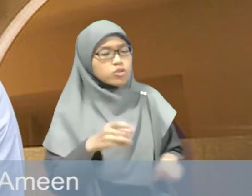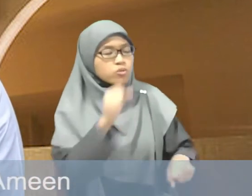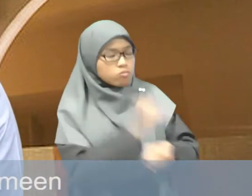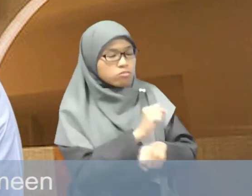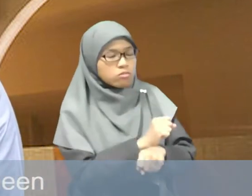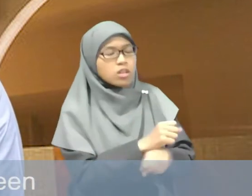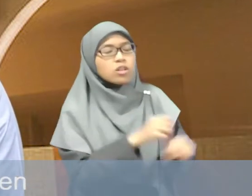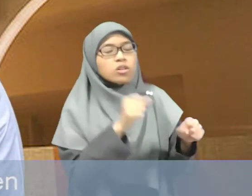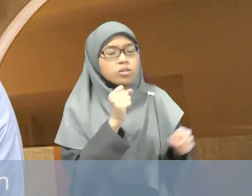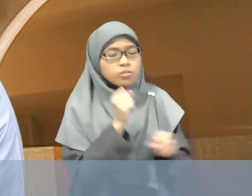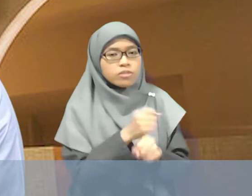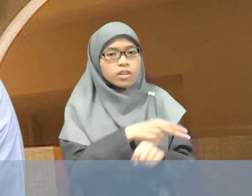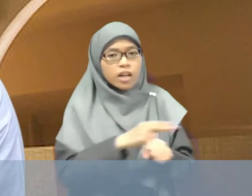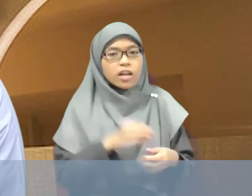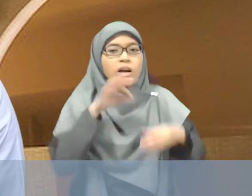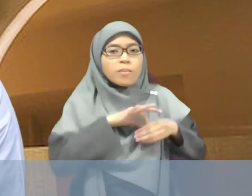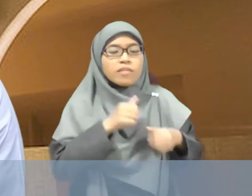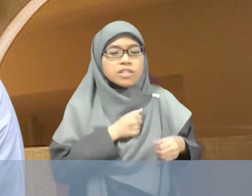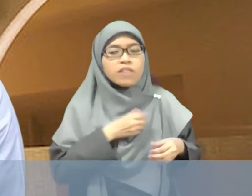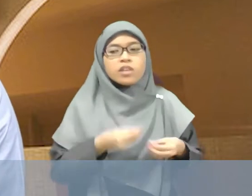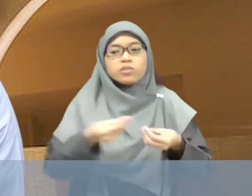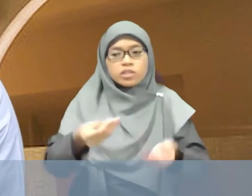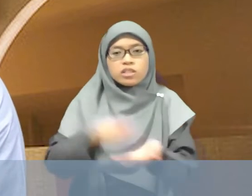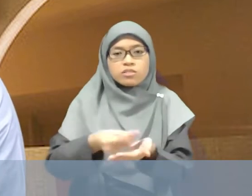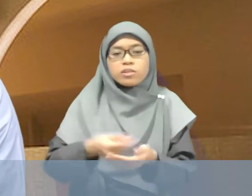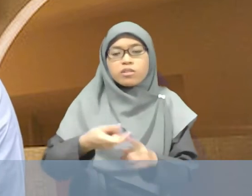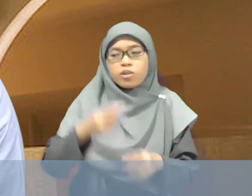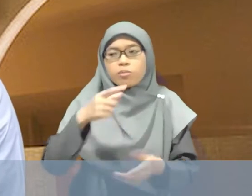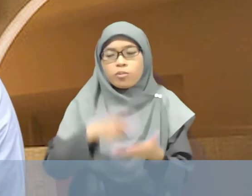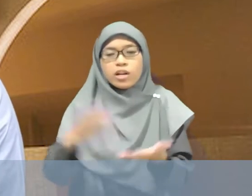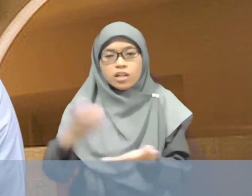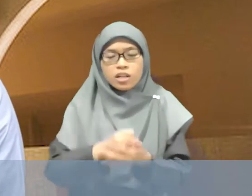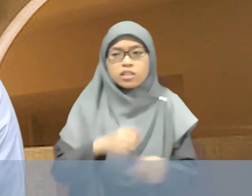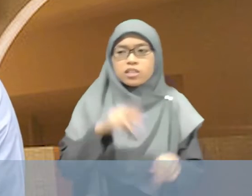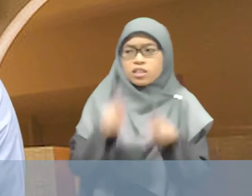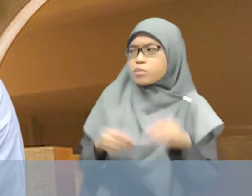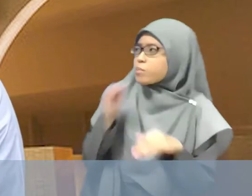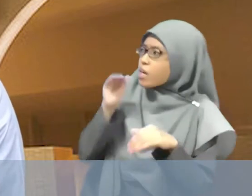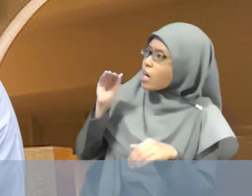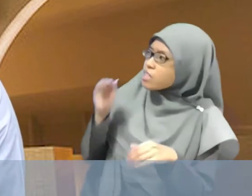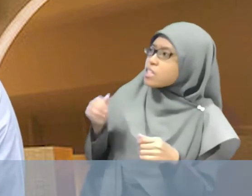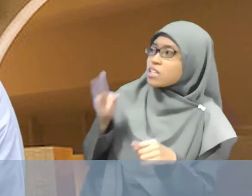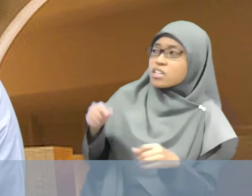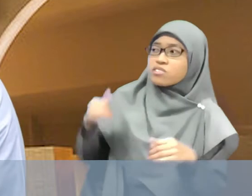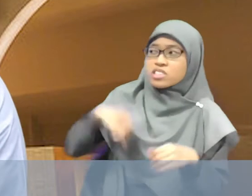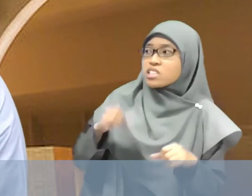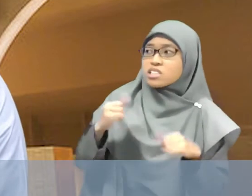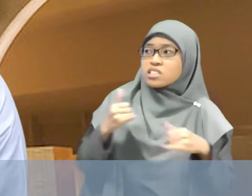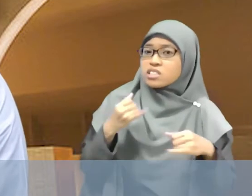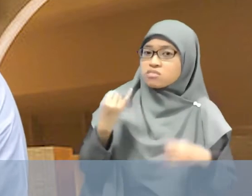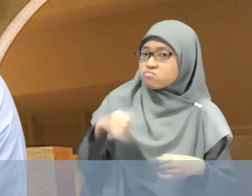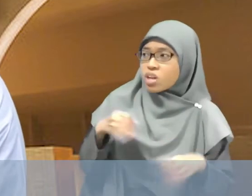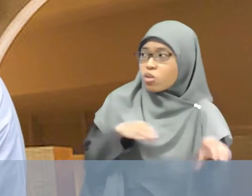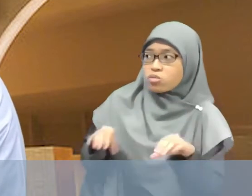charity. The people asked, O Allah's Messenger, peace be upon him, if someone has nothing to give, what will he do? He